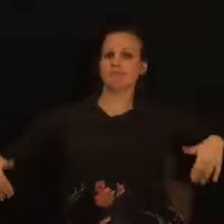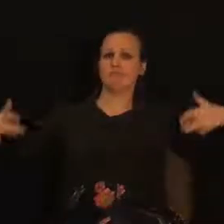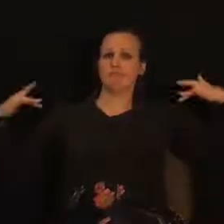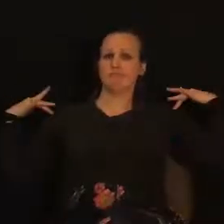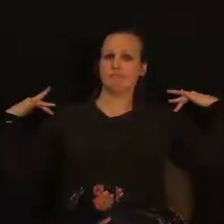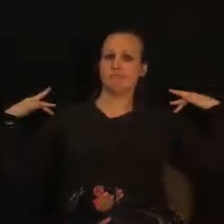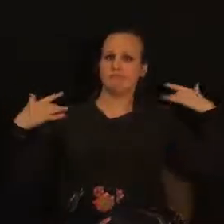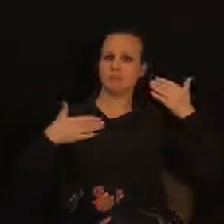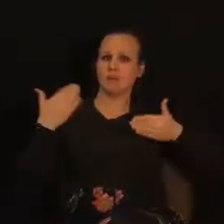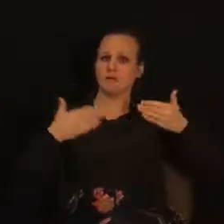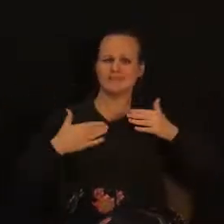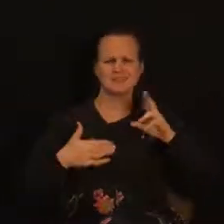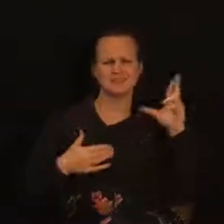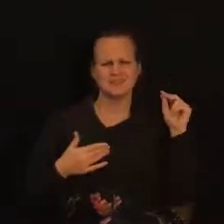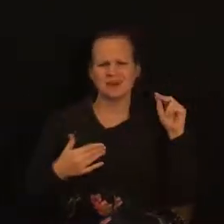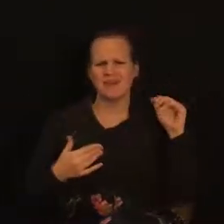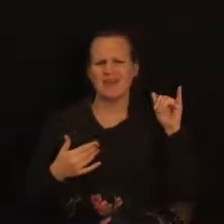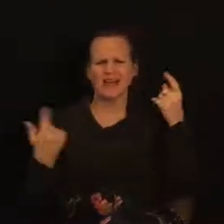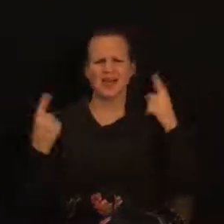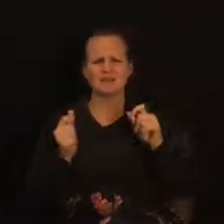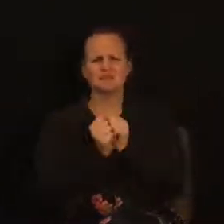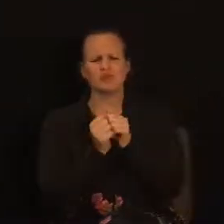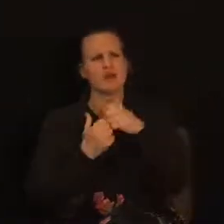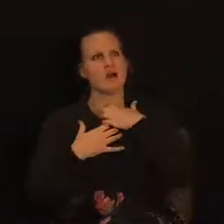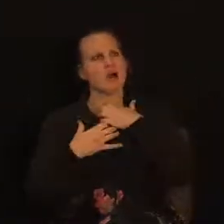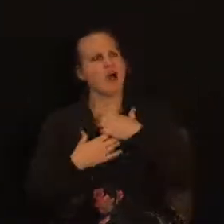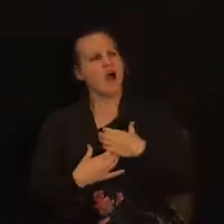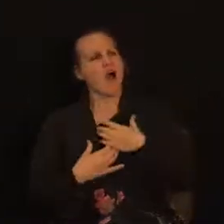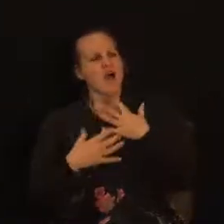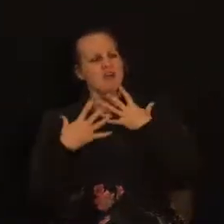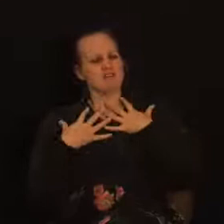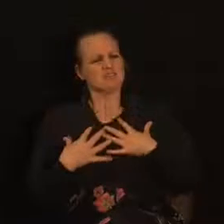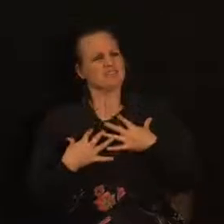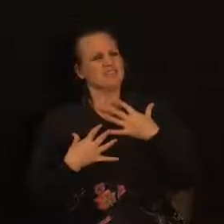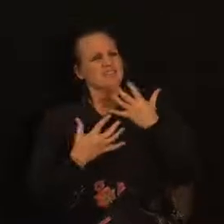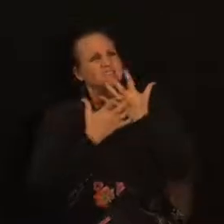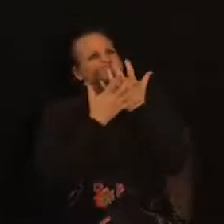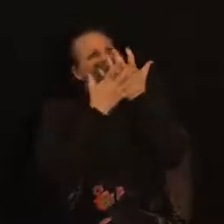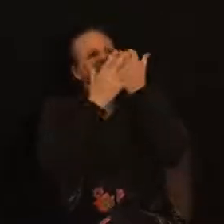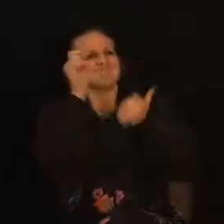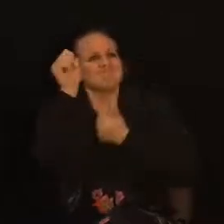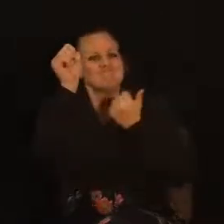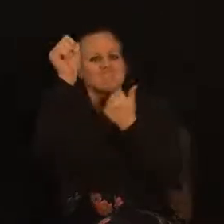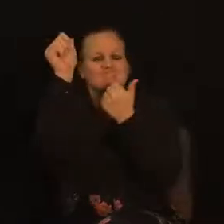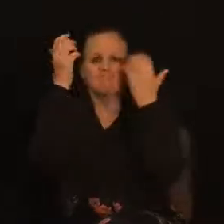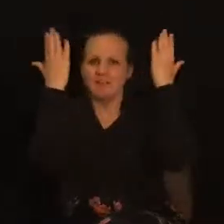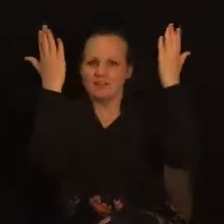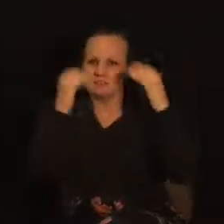and desperation. You know, our family, along with road trips,